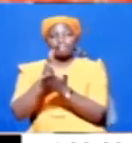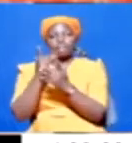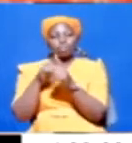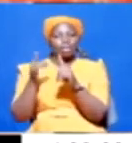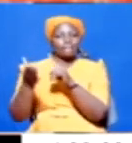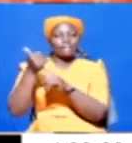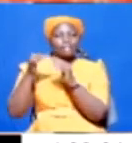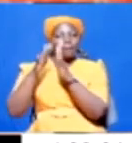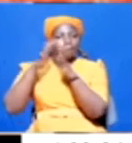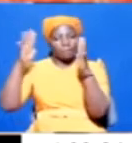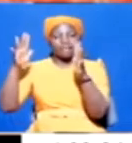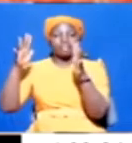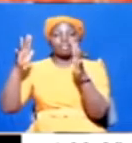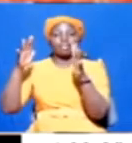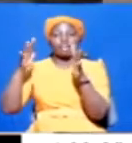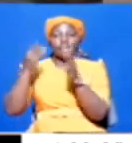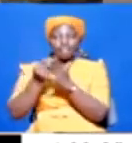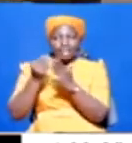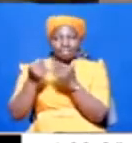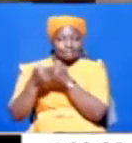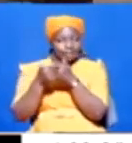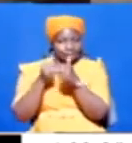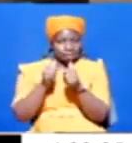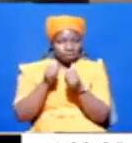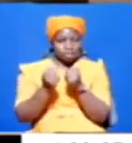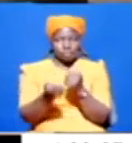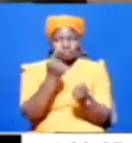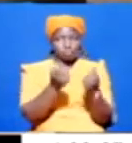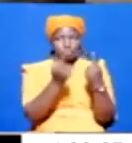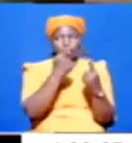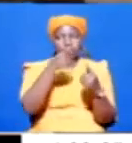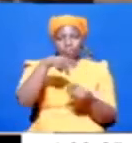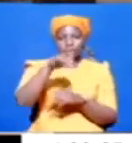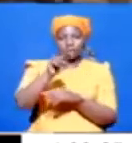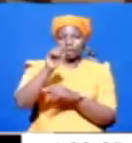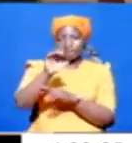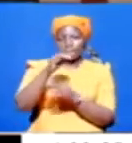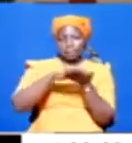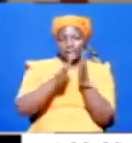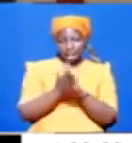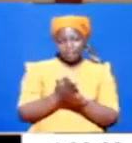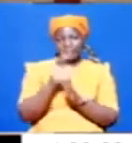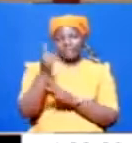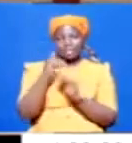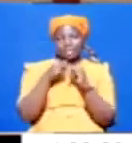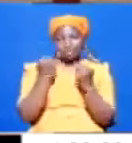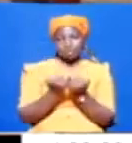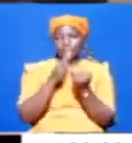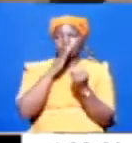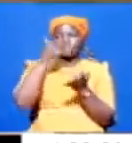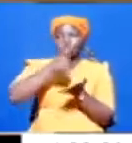financing and financial challenges that arise. Prudential PLC becomes the first institution to be admitted to the Nairobi